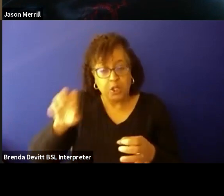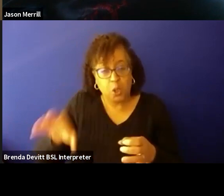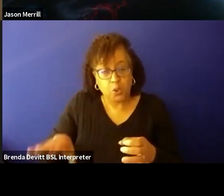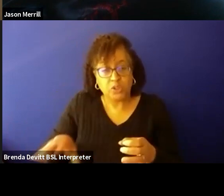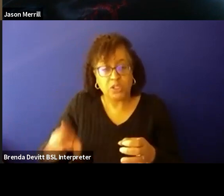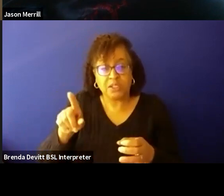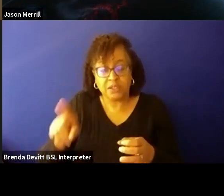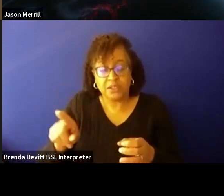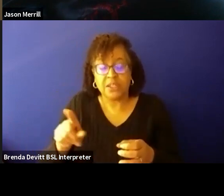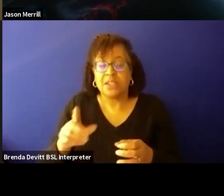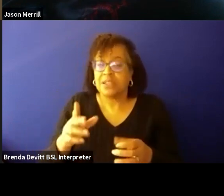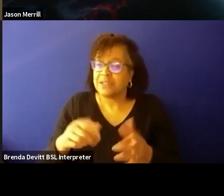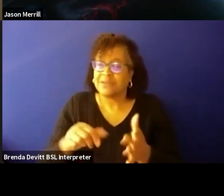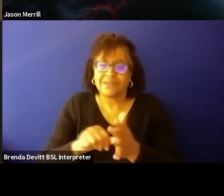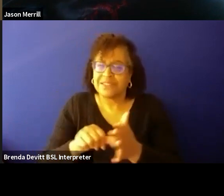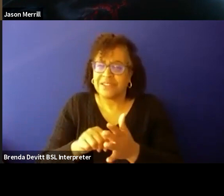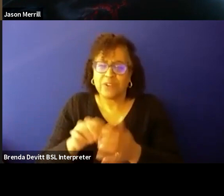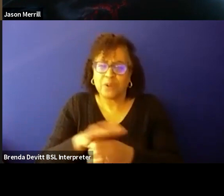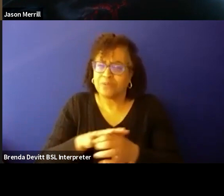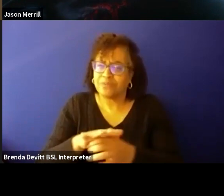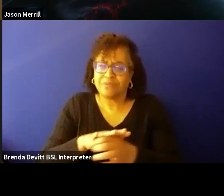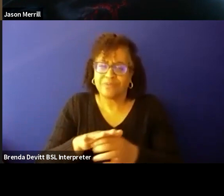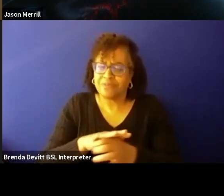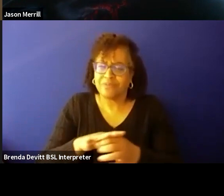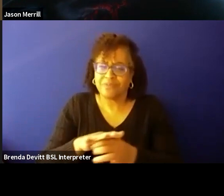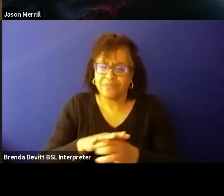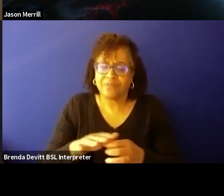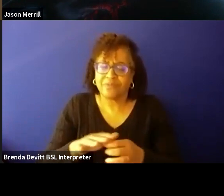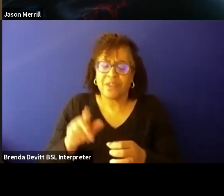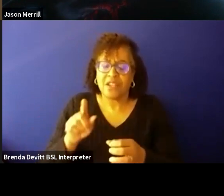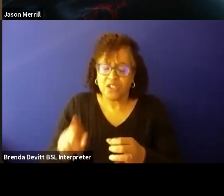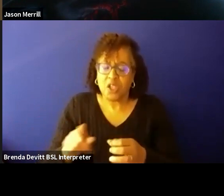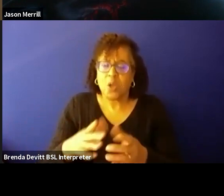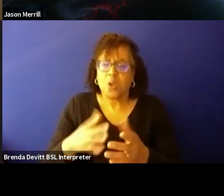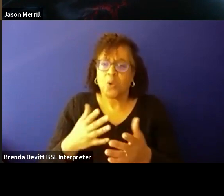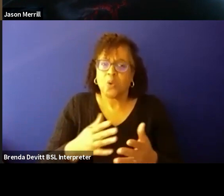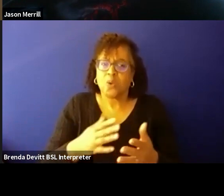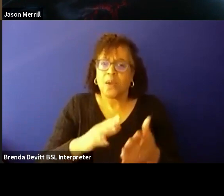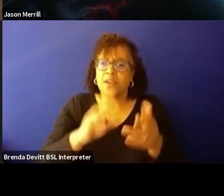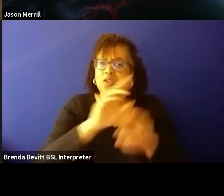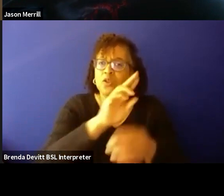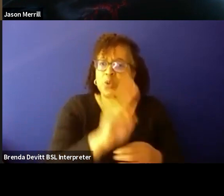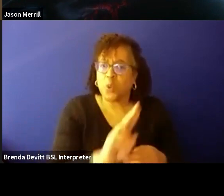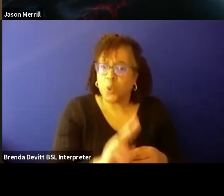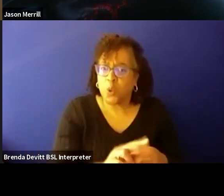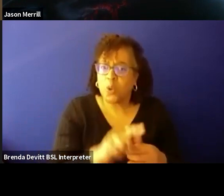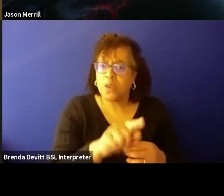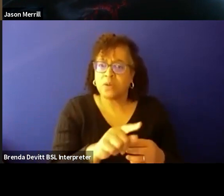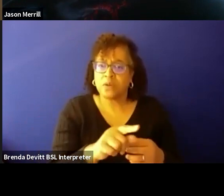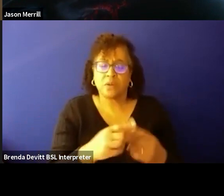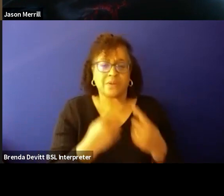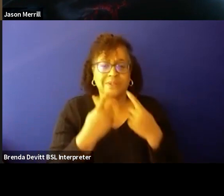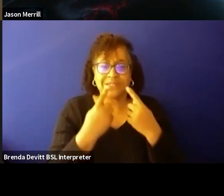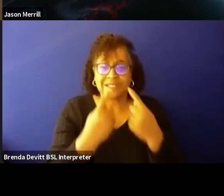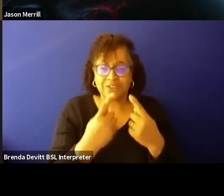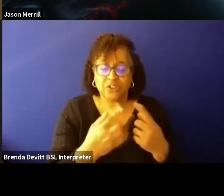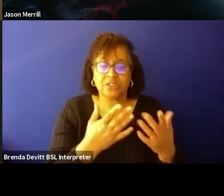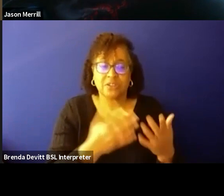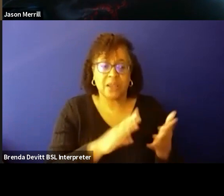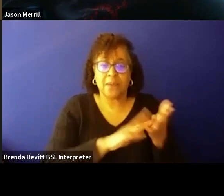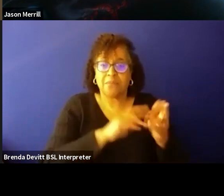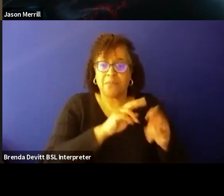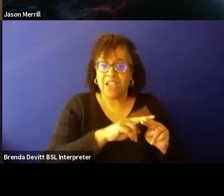throughout any exclusion period, and there needs to be relationships in place between the school and parents to be able to work through that in